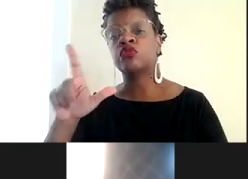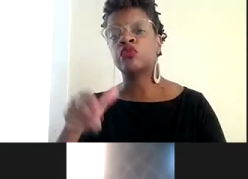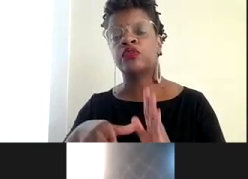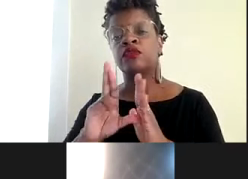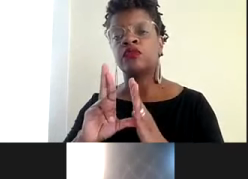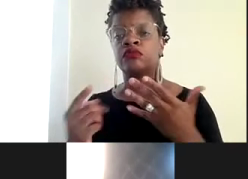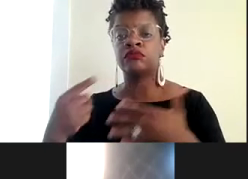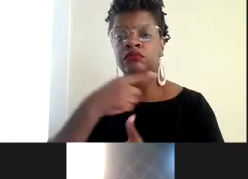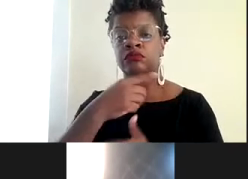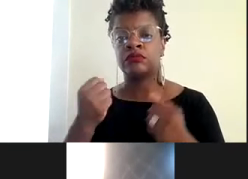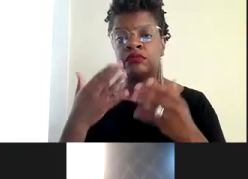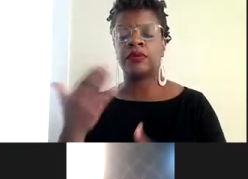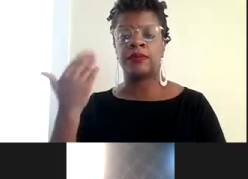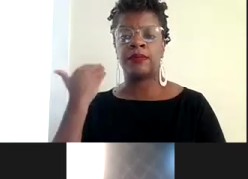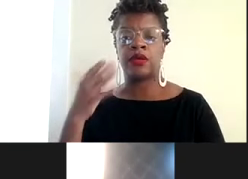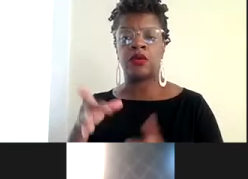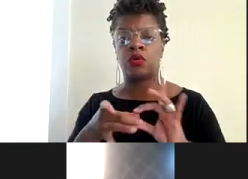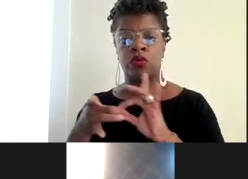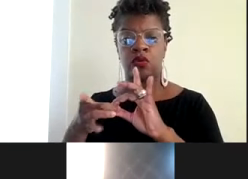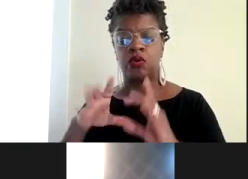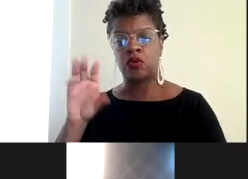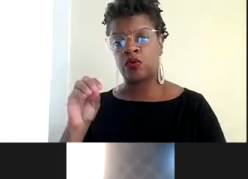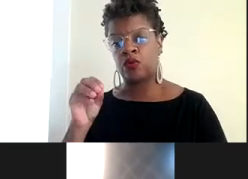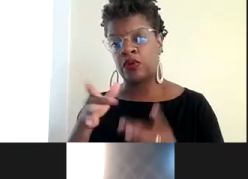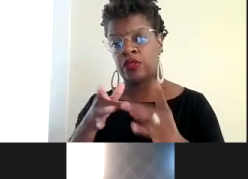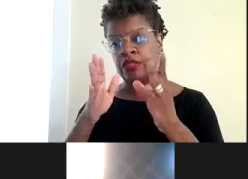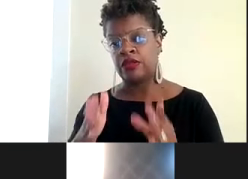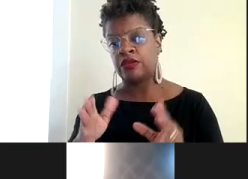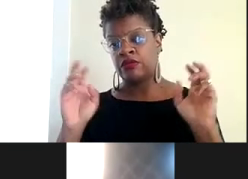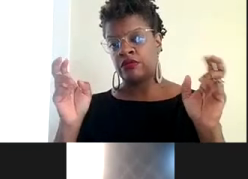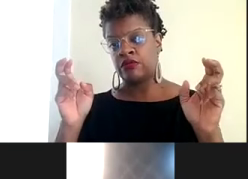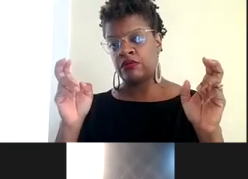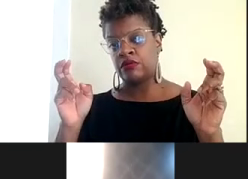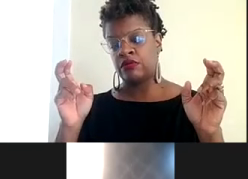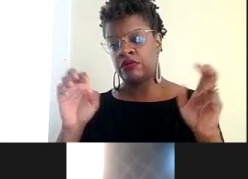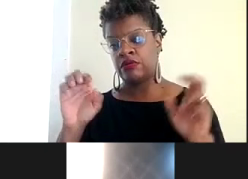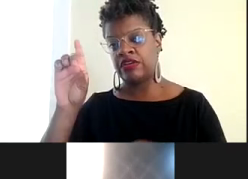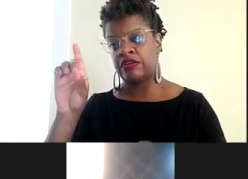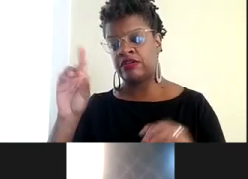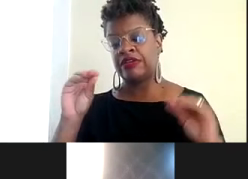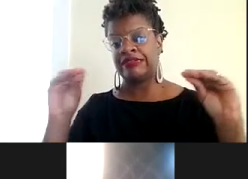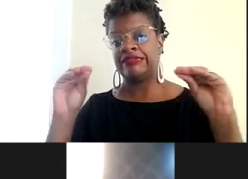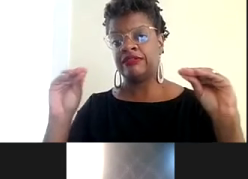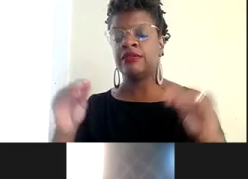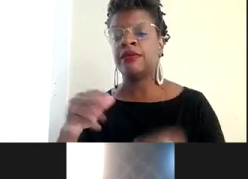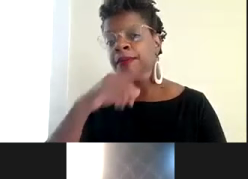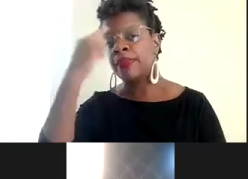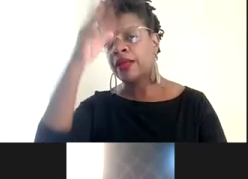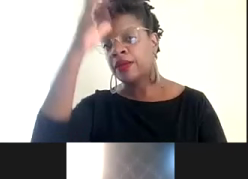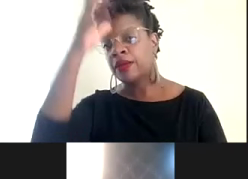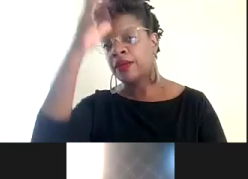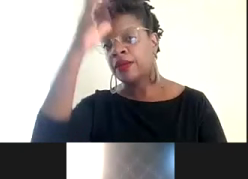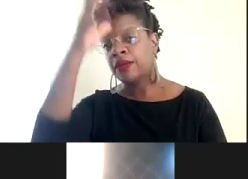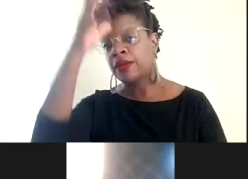past organizer and co-leader of a special interest forum entitled Educating Black Boys and Adolescent Males with